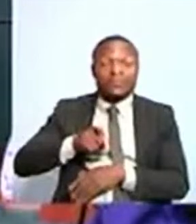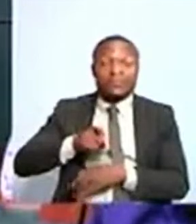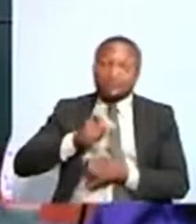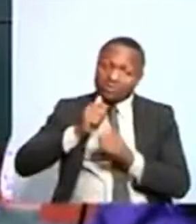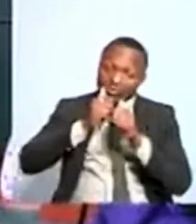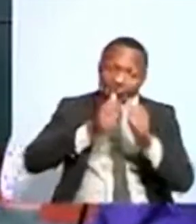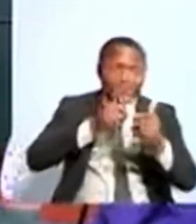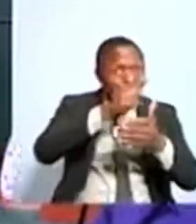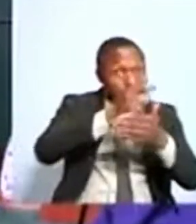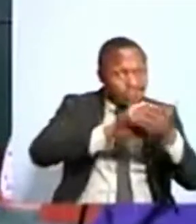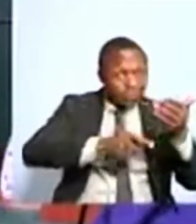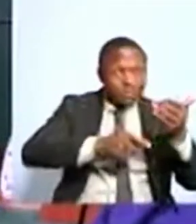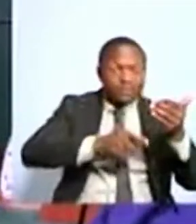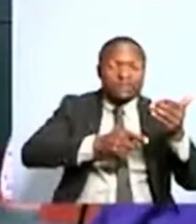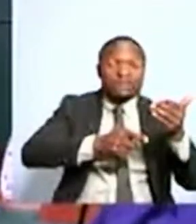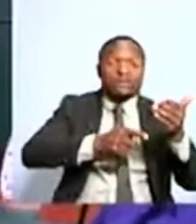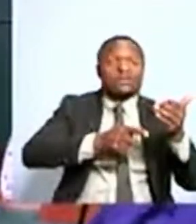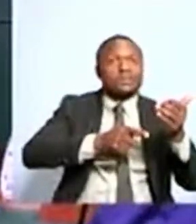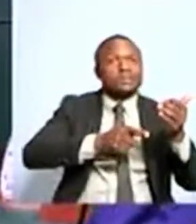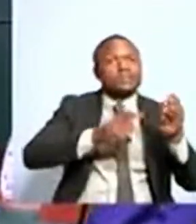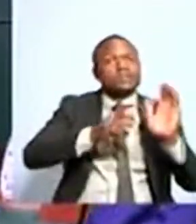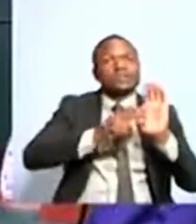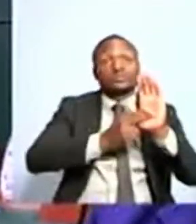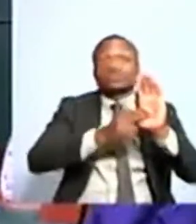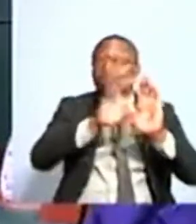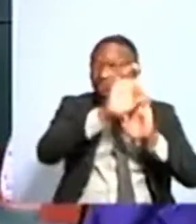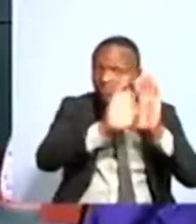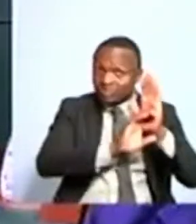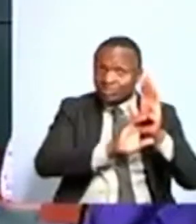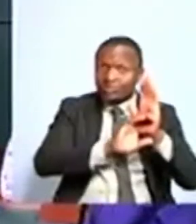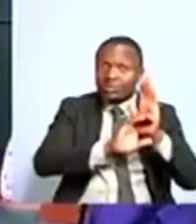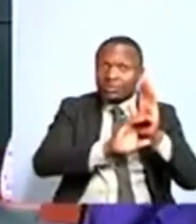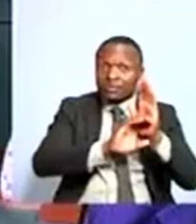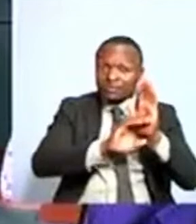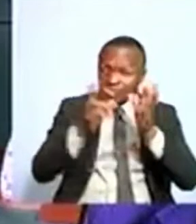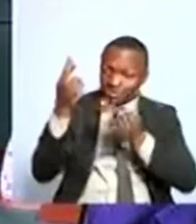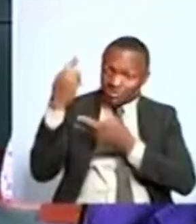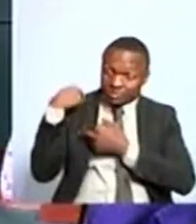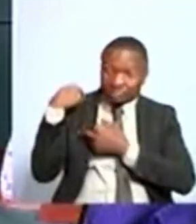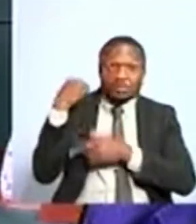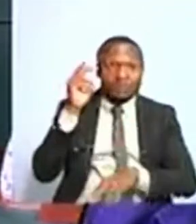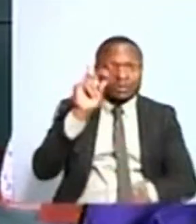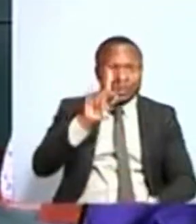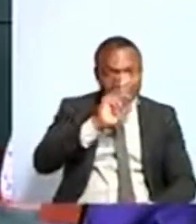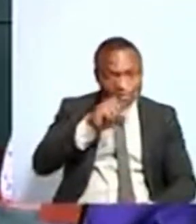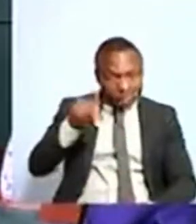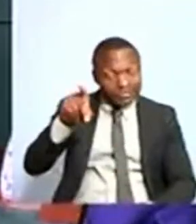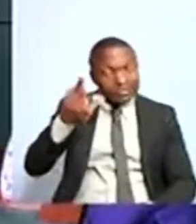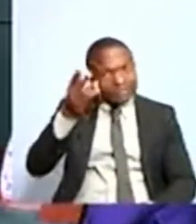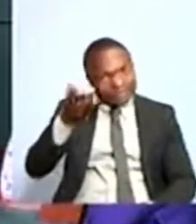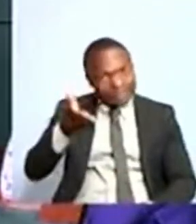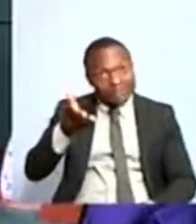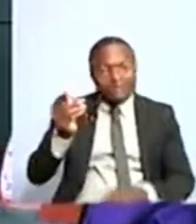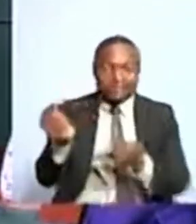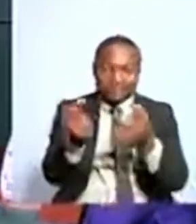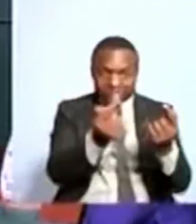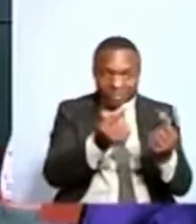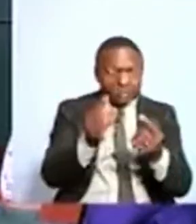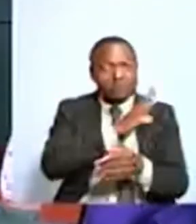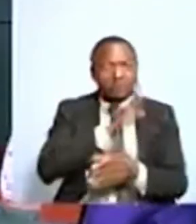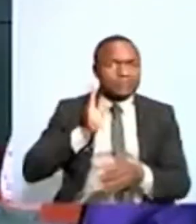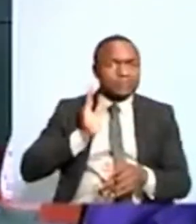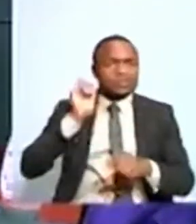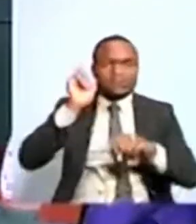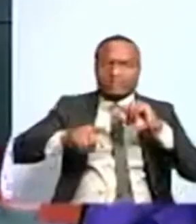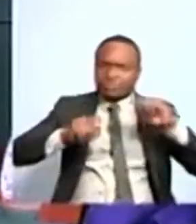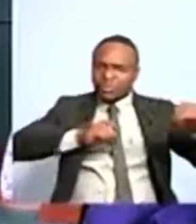is the provision in the Constitution as it relates to the duties of the DPP. That being the case, the board cannot be chaired